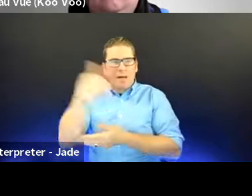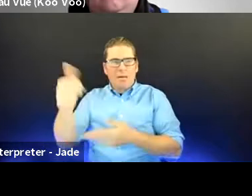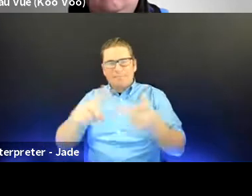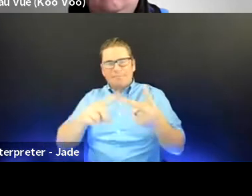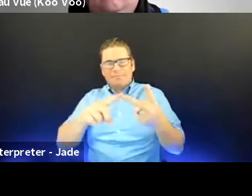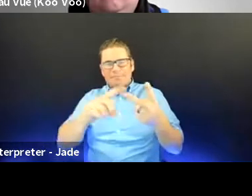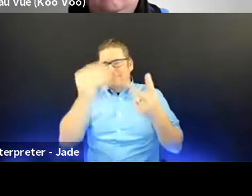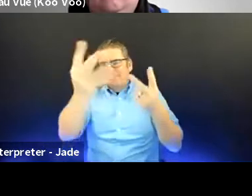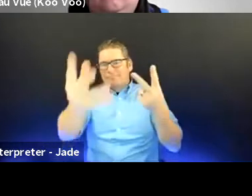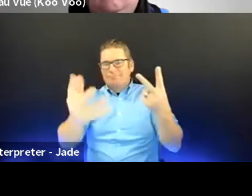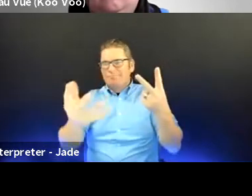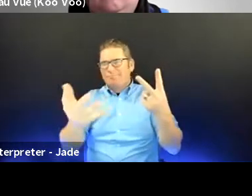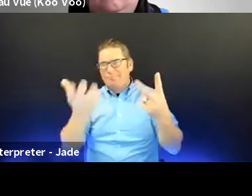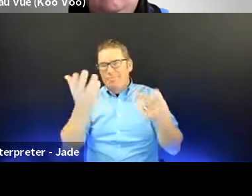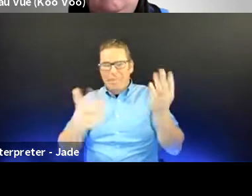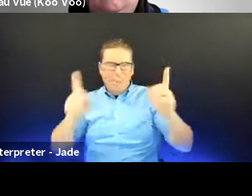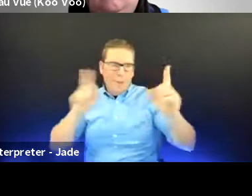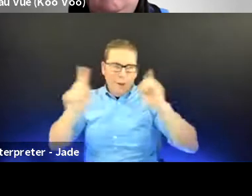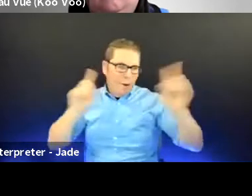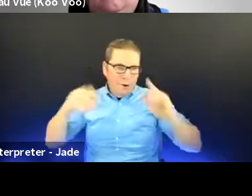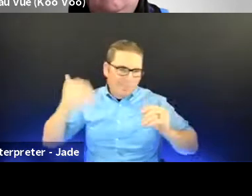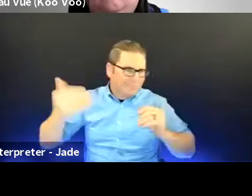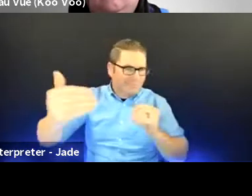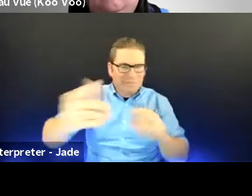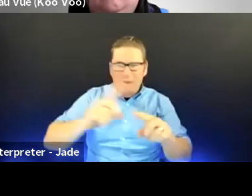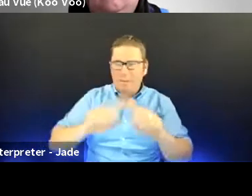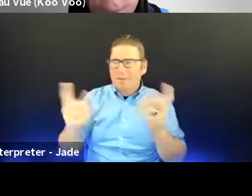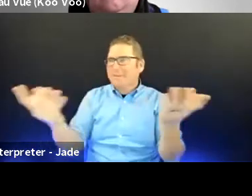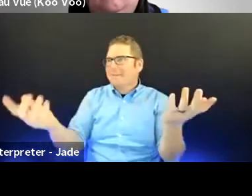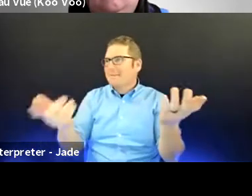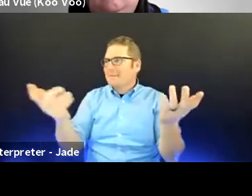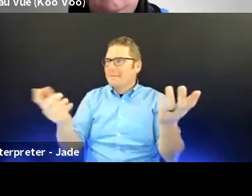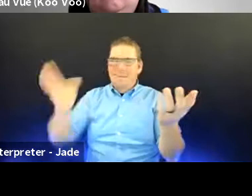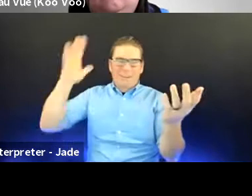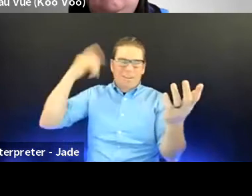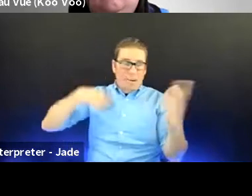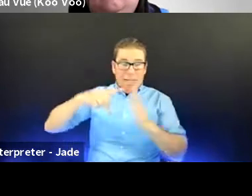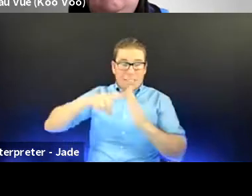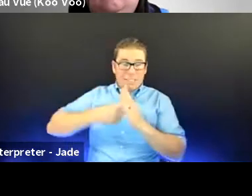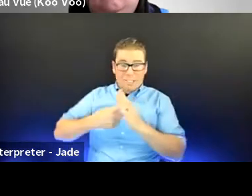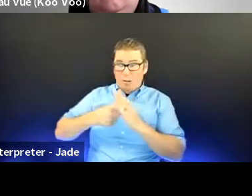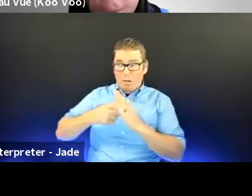and this is probably a cliche, but time and time again, you know, when I was starting, when I had never been to Fresno City College,